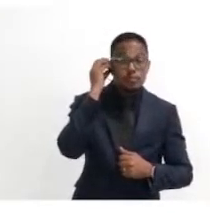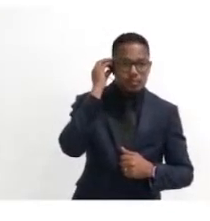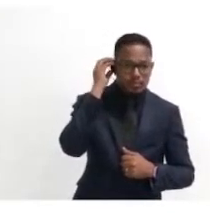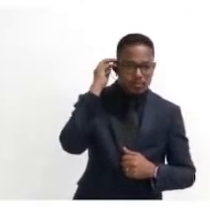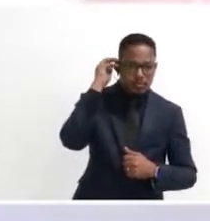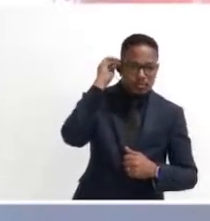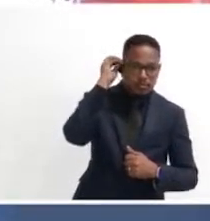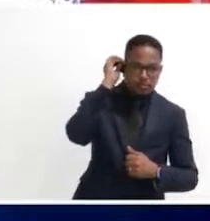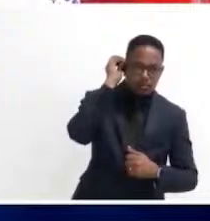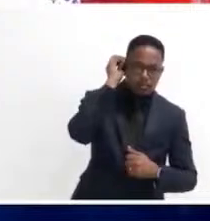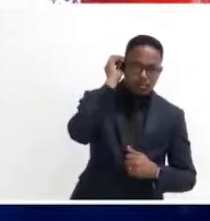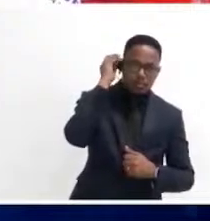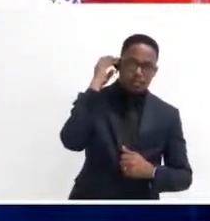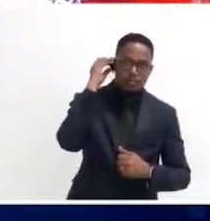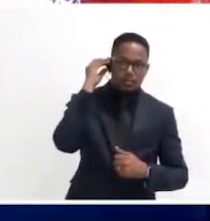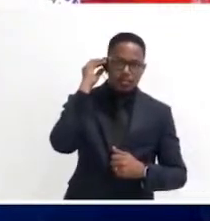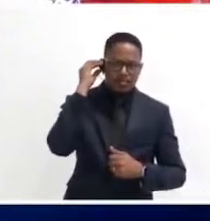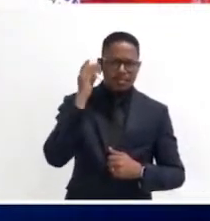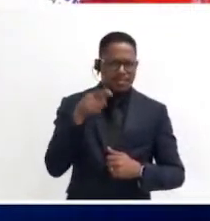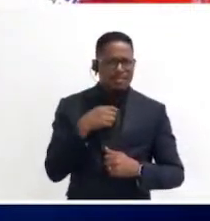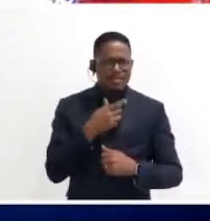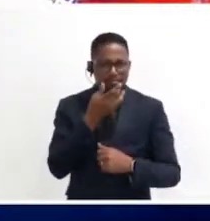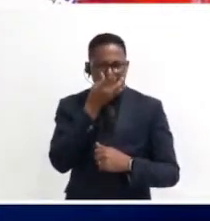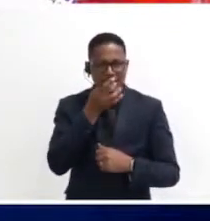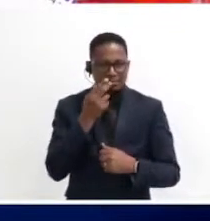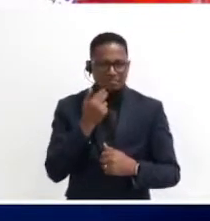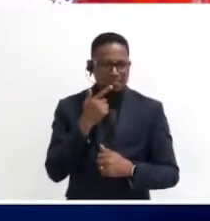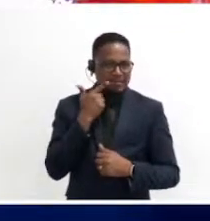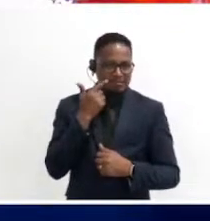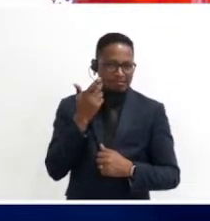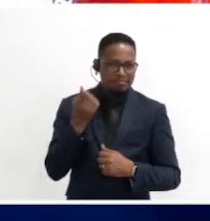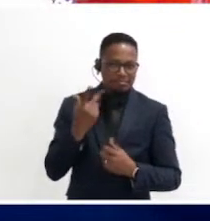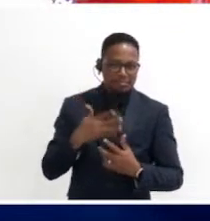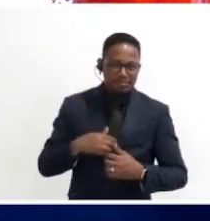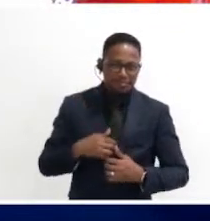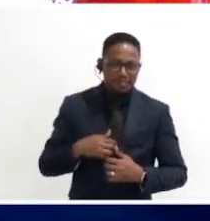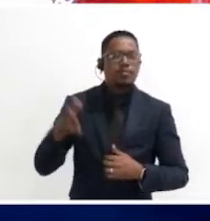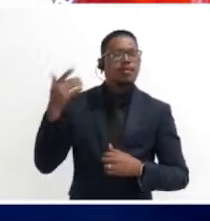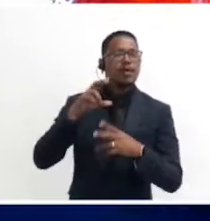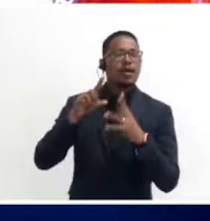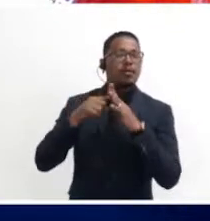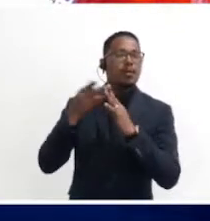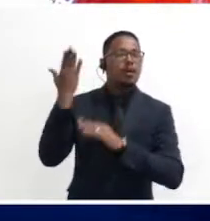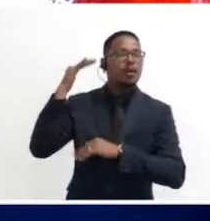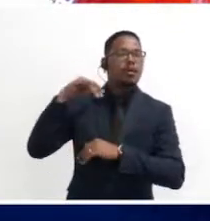it's humorous to me. So I started at IBM. I started my career at IBM,